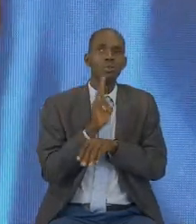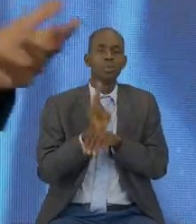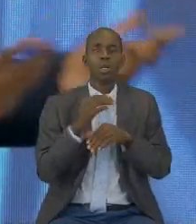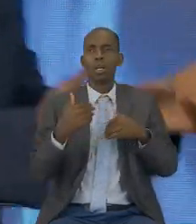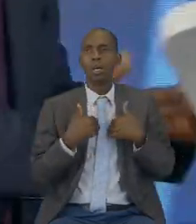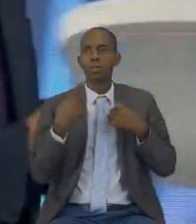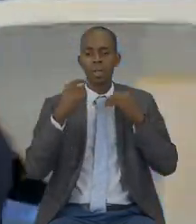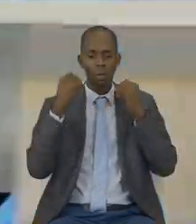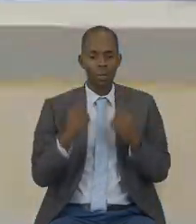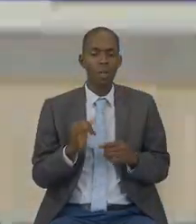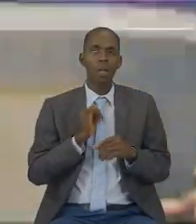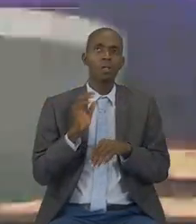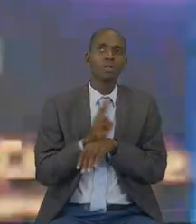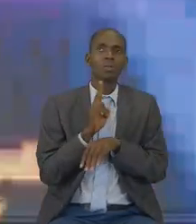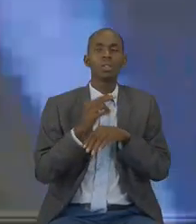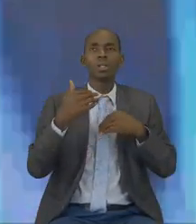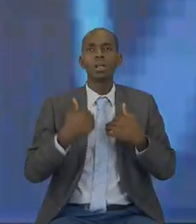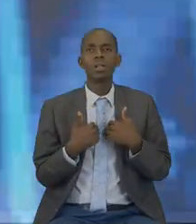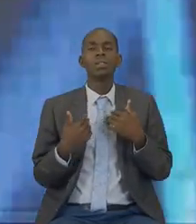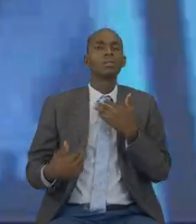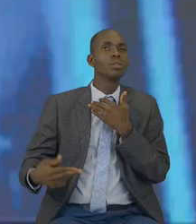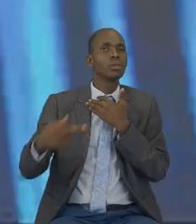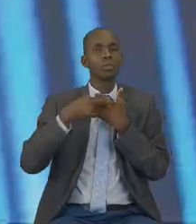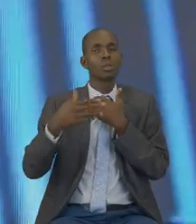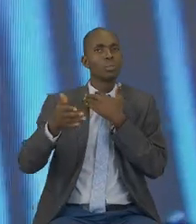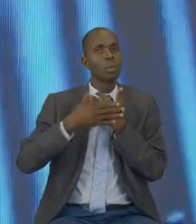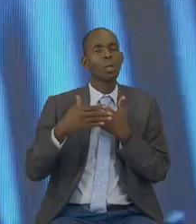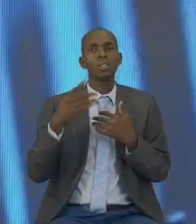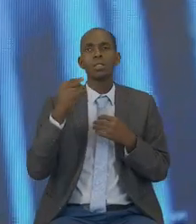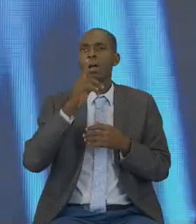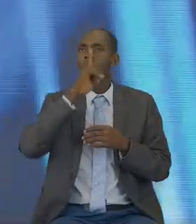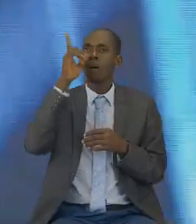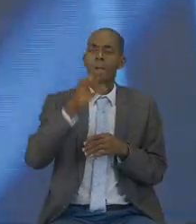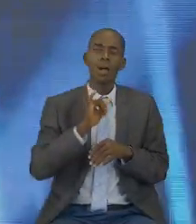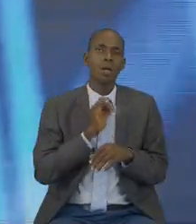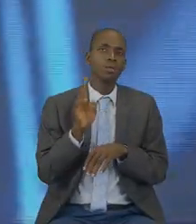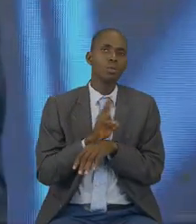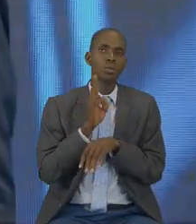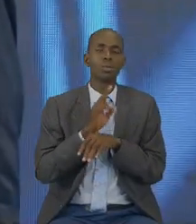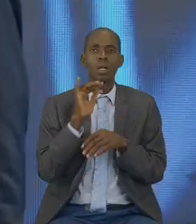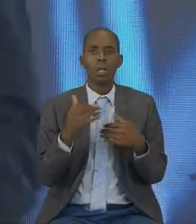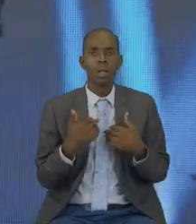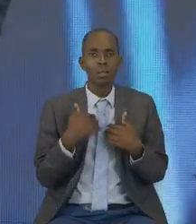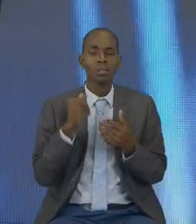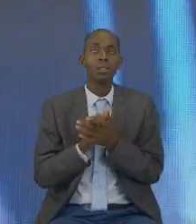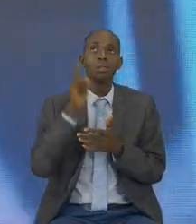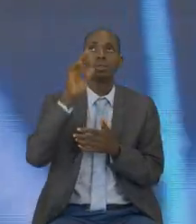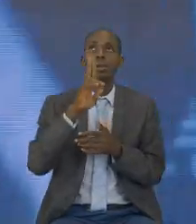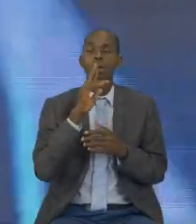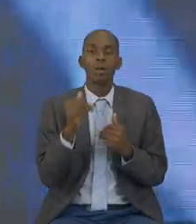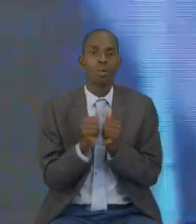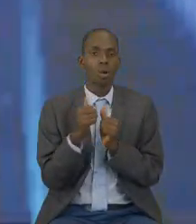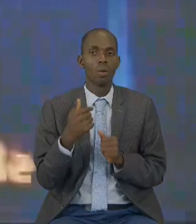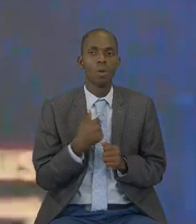used to have. Restore the assurance I used to have that you are with me. And clear